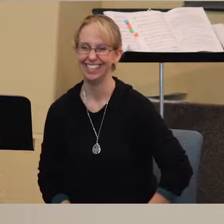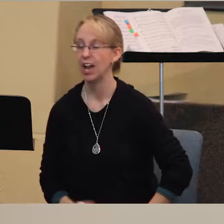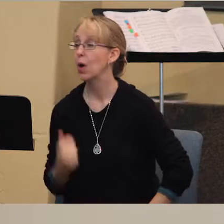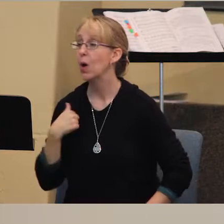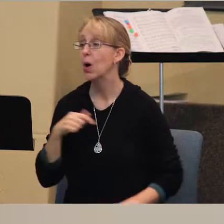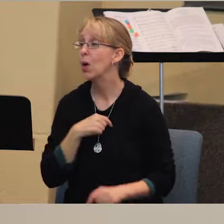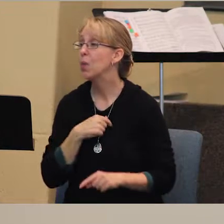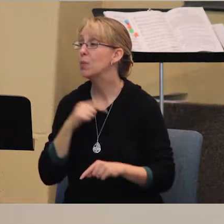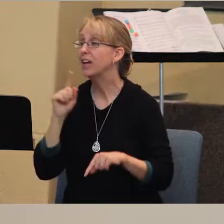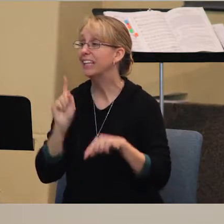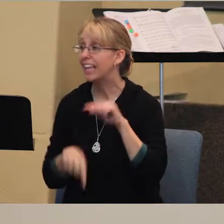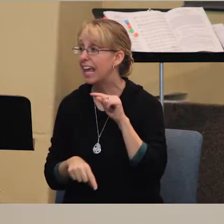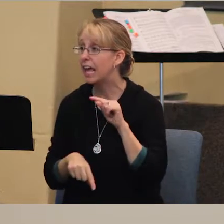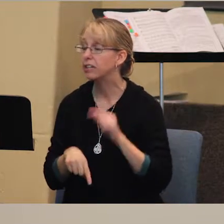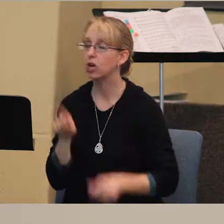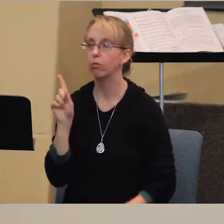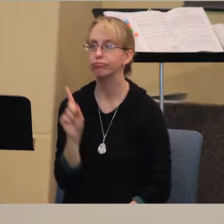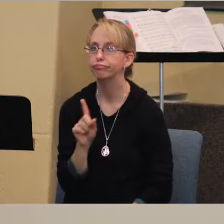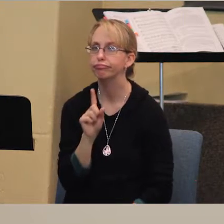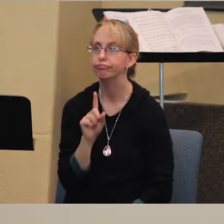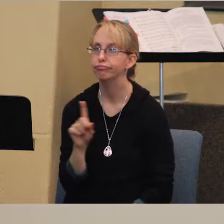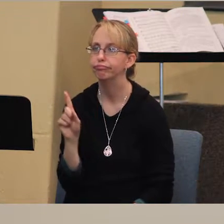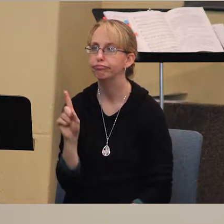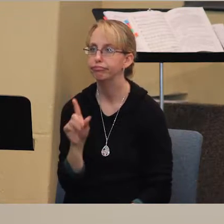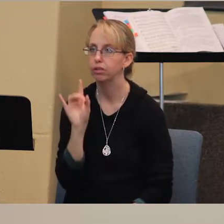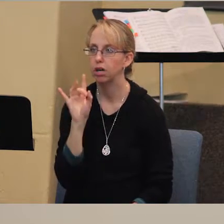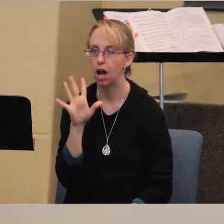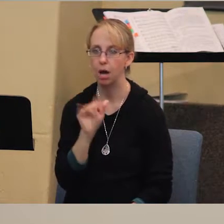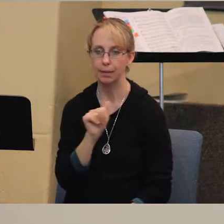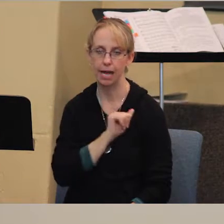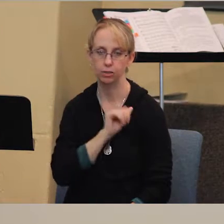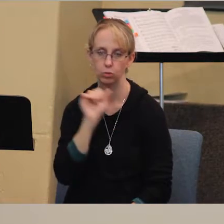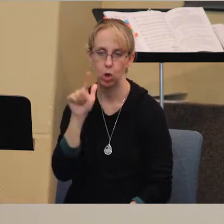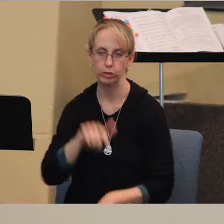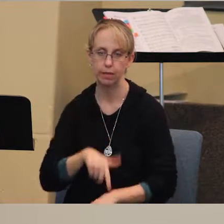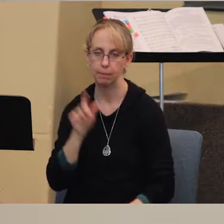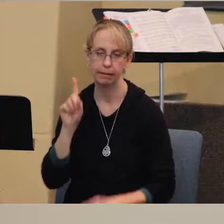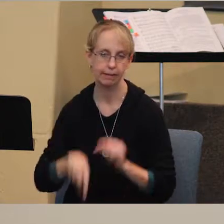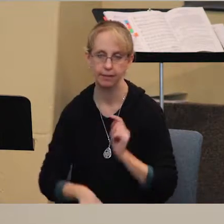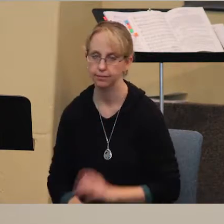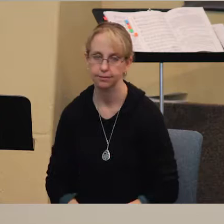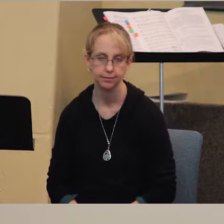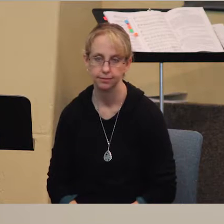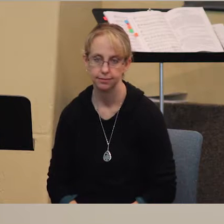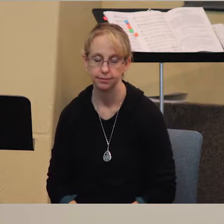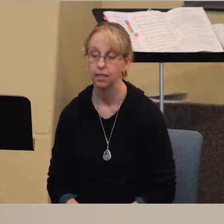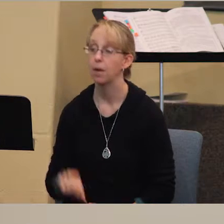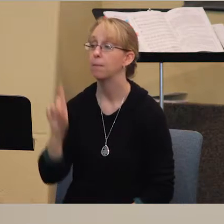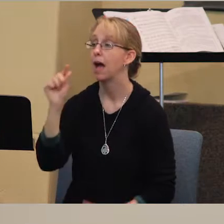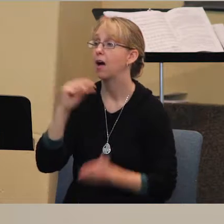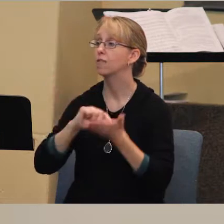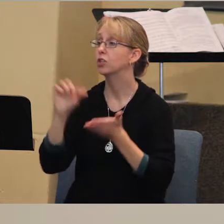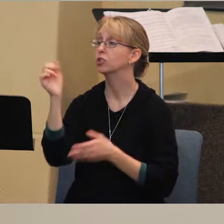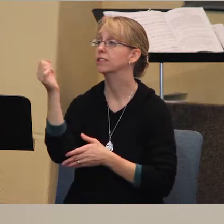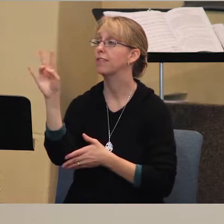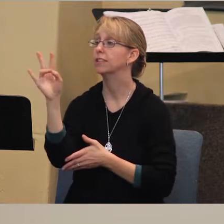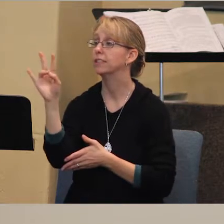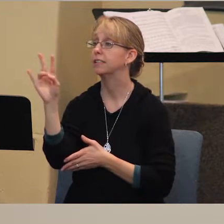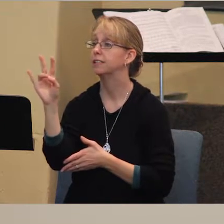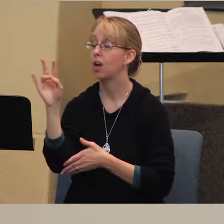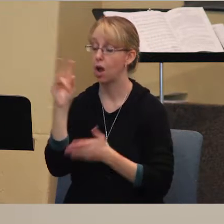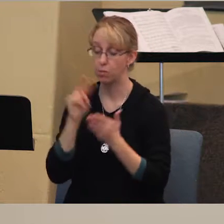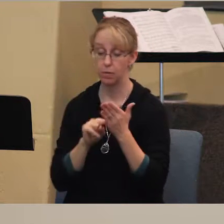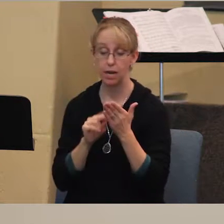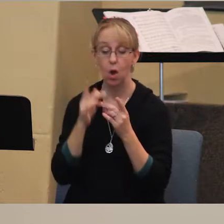Because we can't go around as Christians having horrible, horrible attitudes. But look at verse 17. You probably don't have your Bible, so I'll just